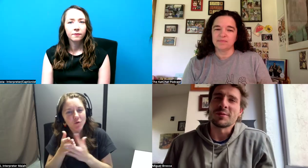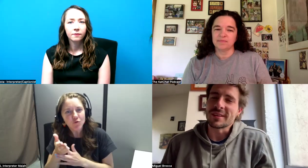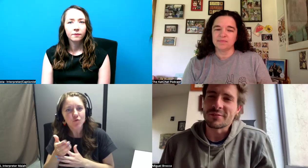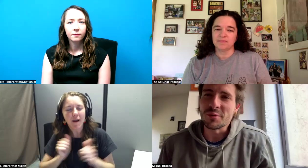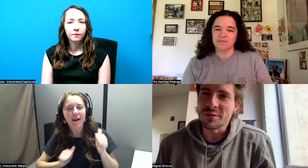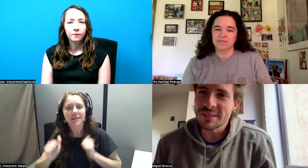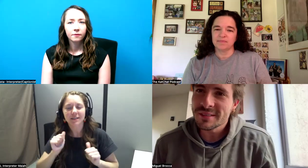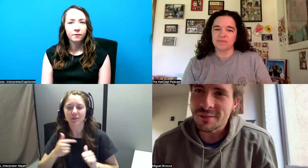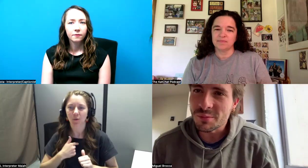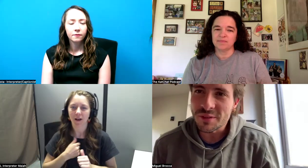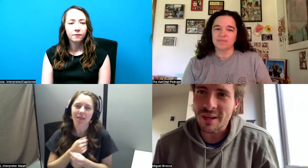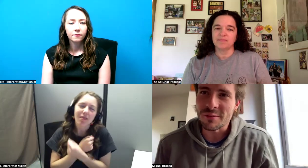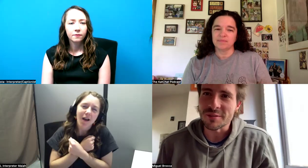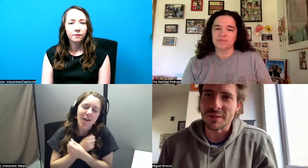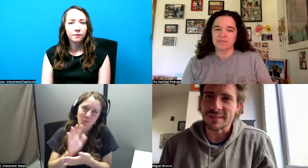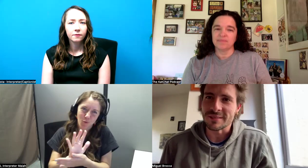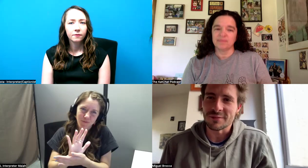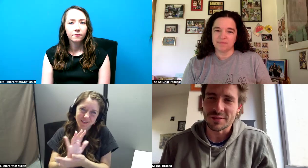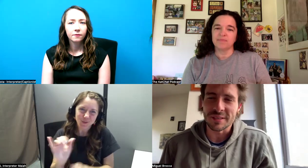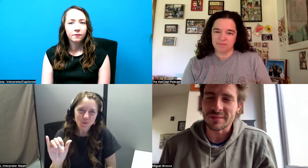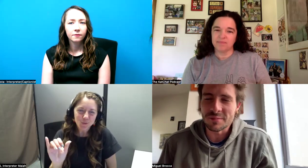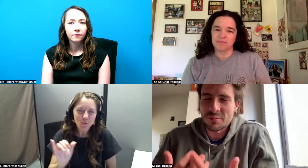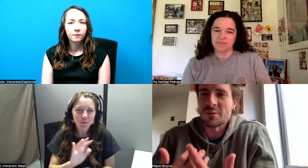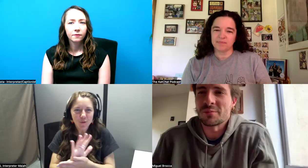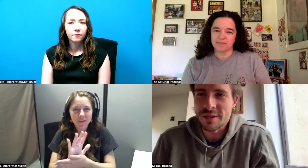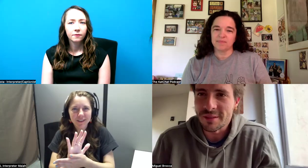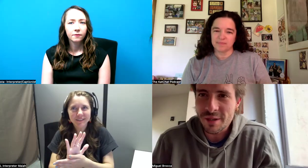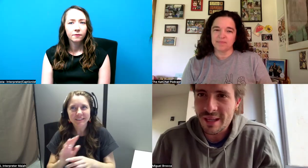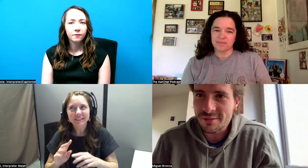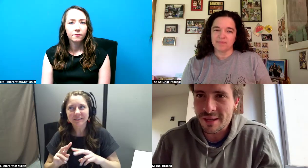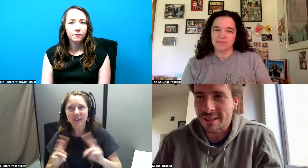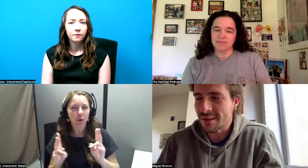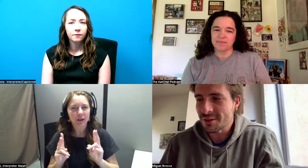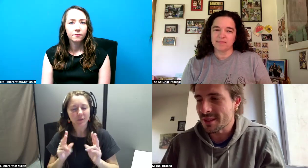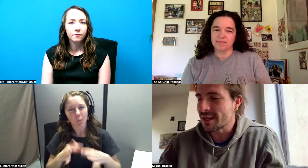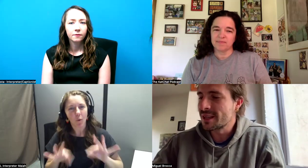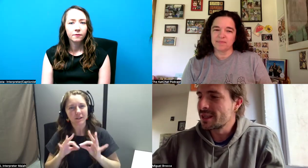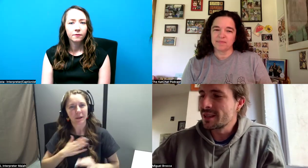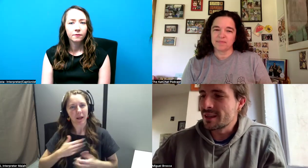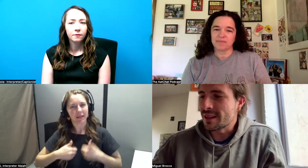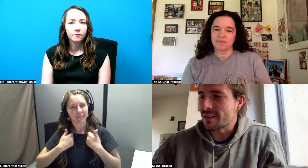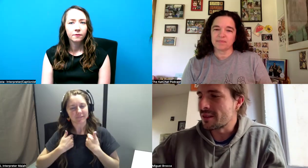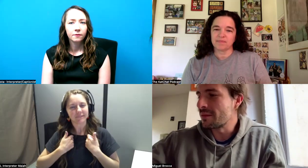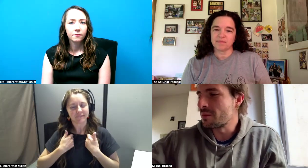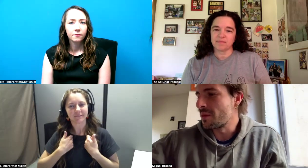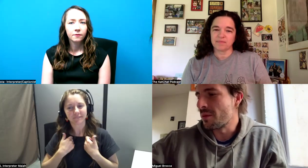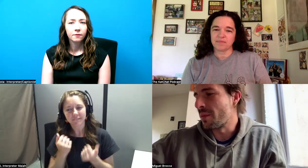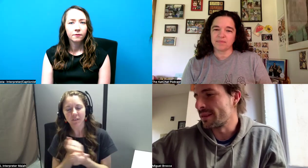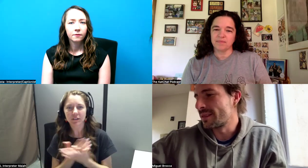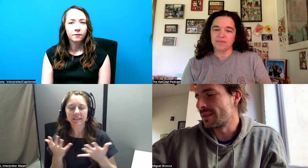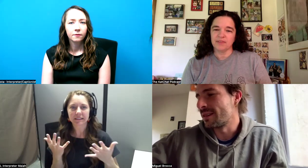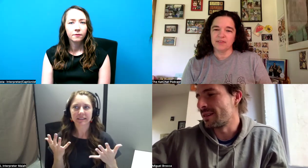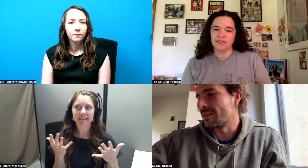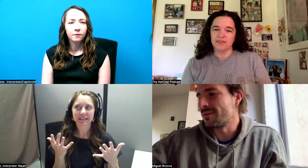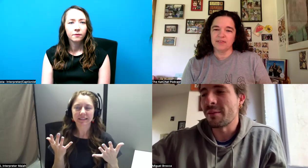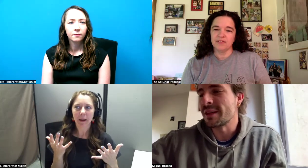I've always loved movies. Movies have always been a very important pillar in my life. Like everything, like the